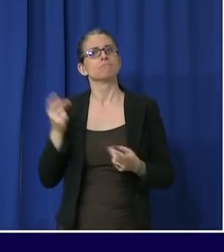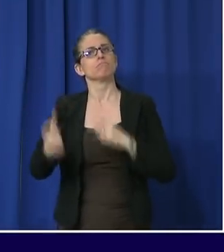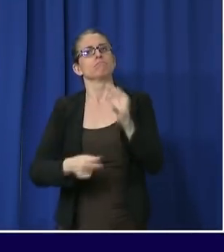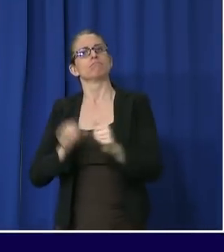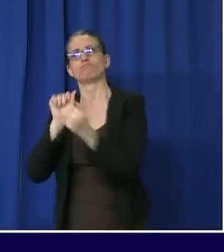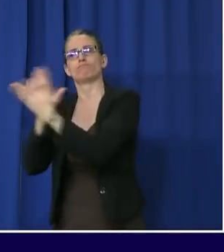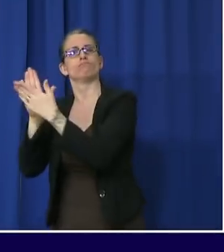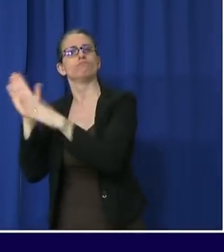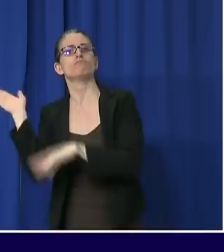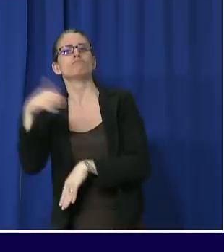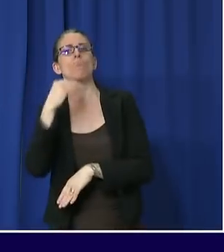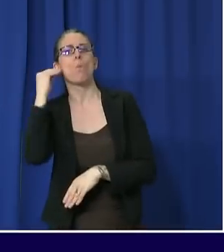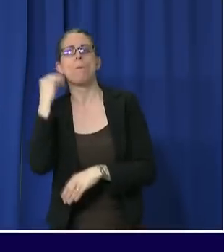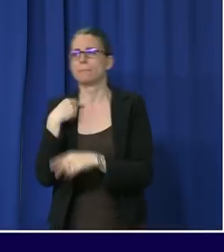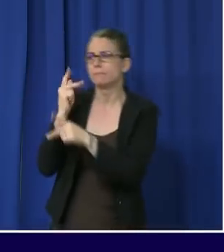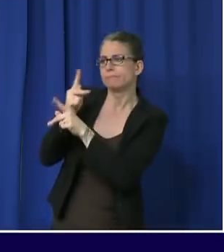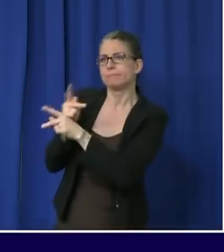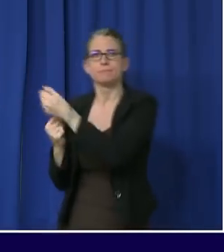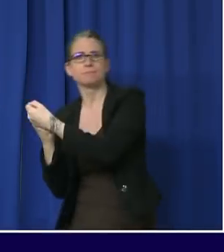been thinking about it.